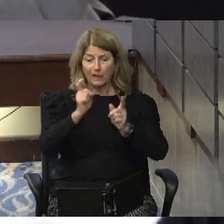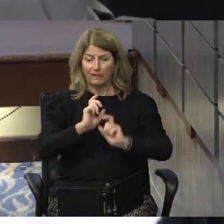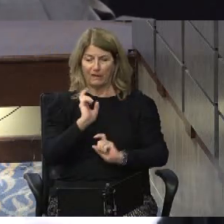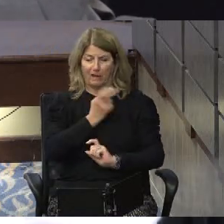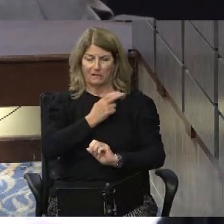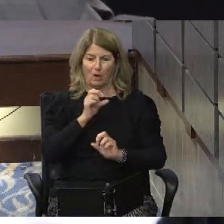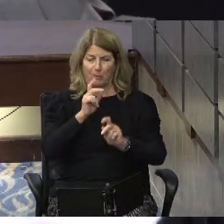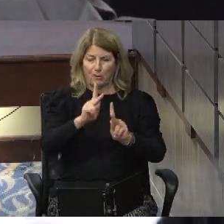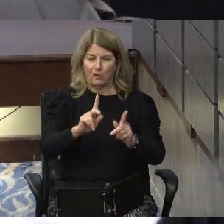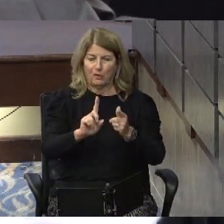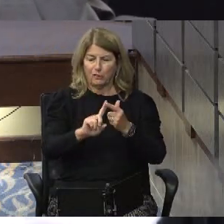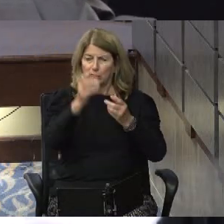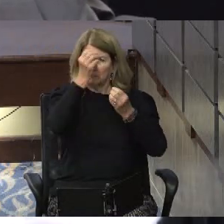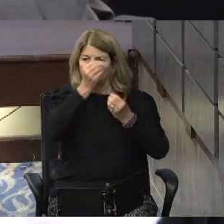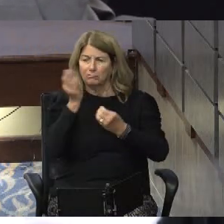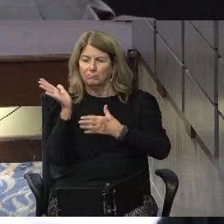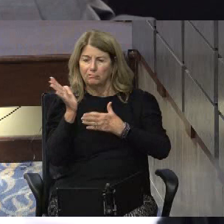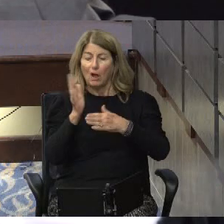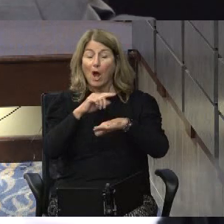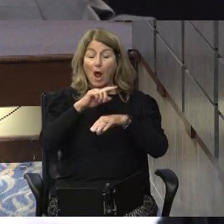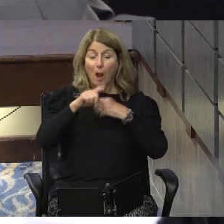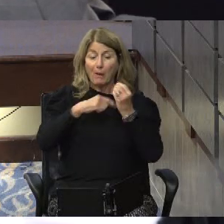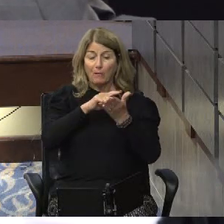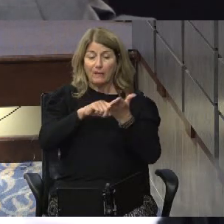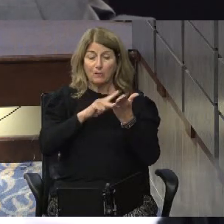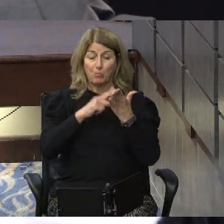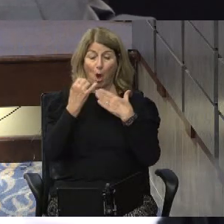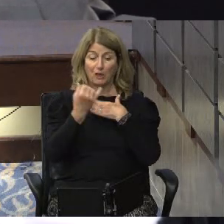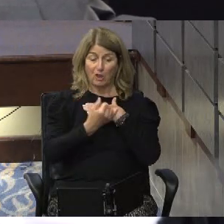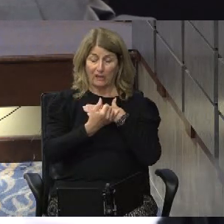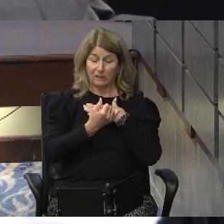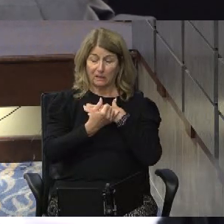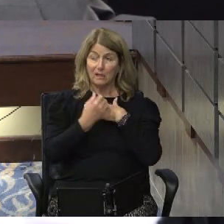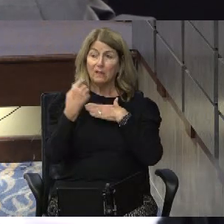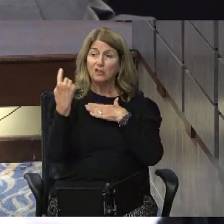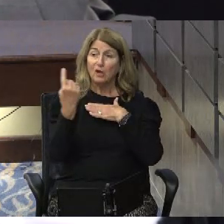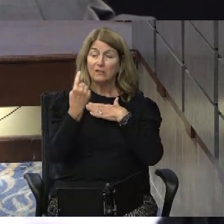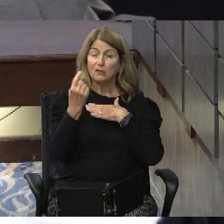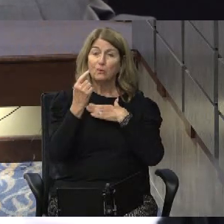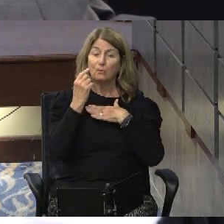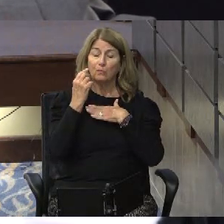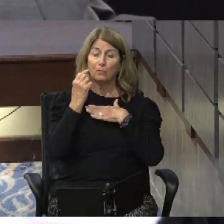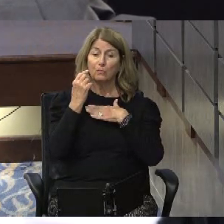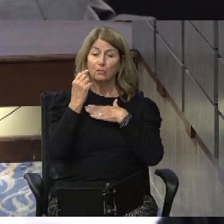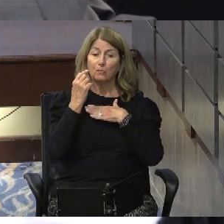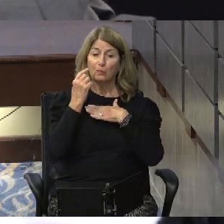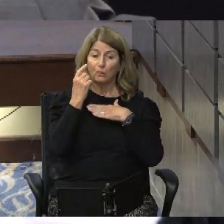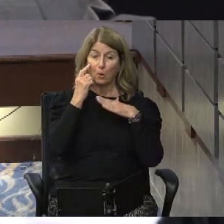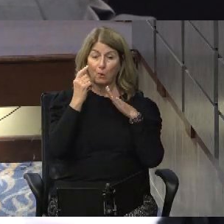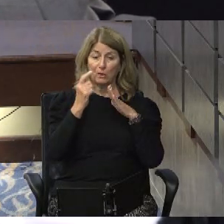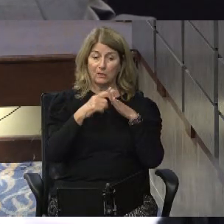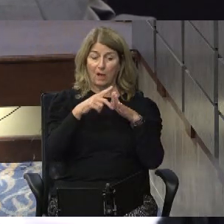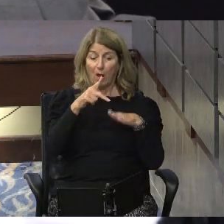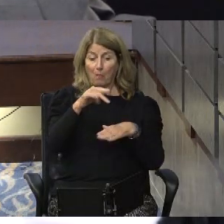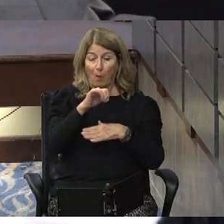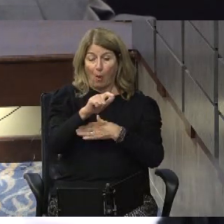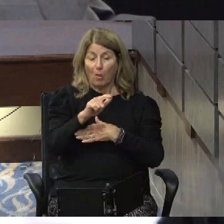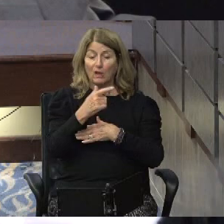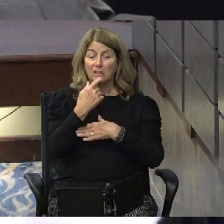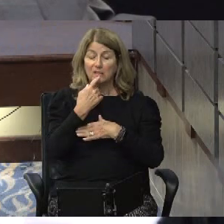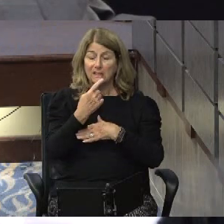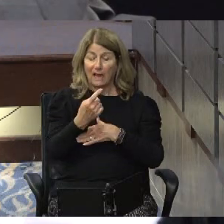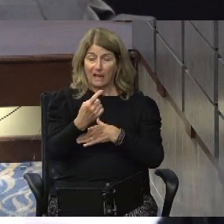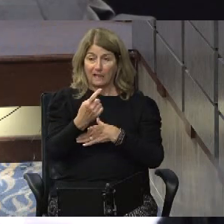update on the progress. Just to note, like Paul mentioned, we have